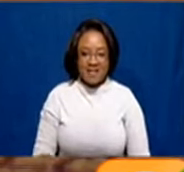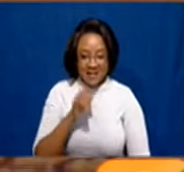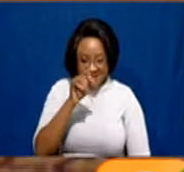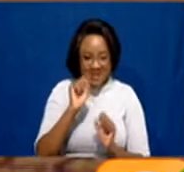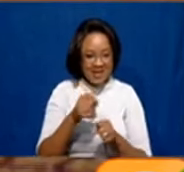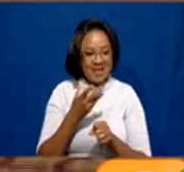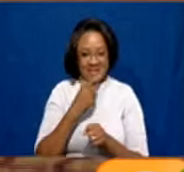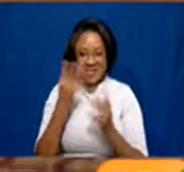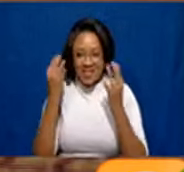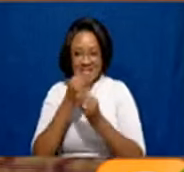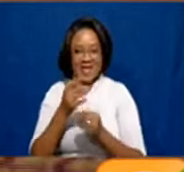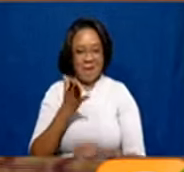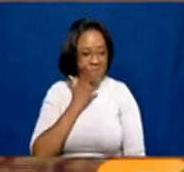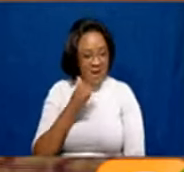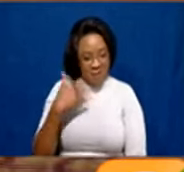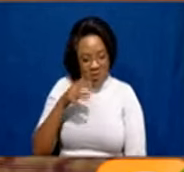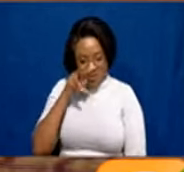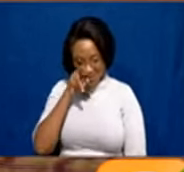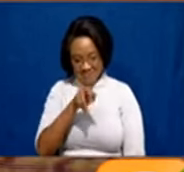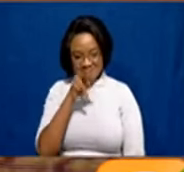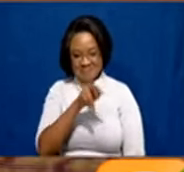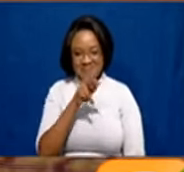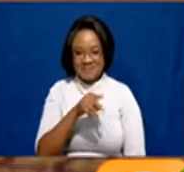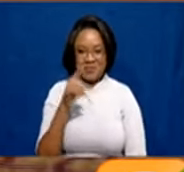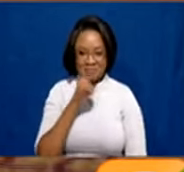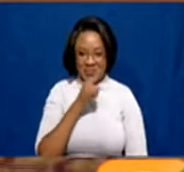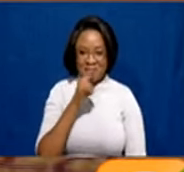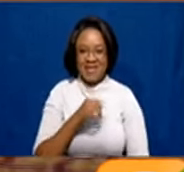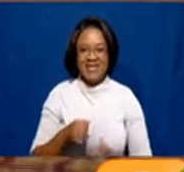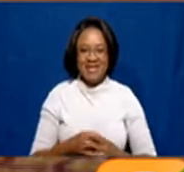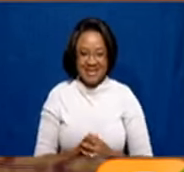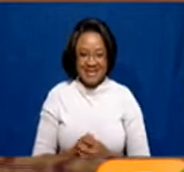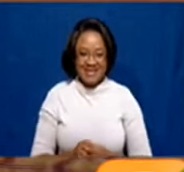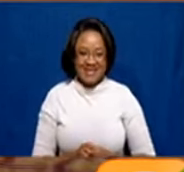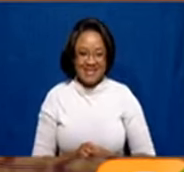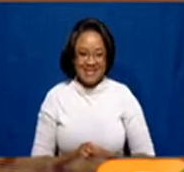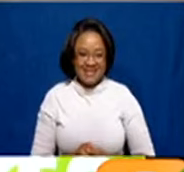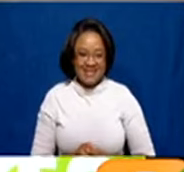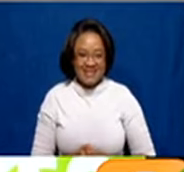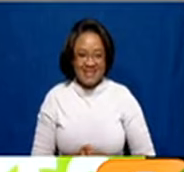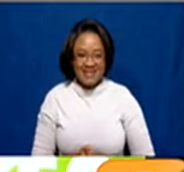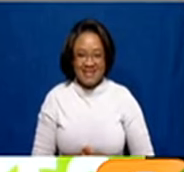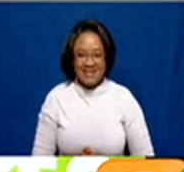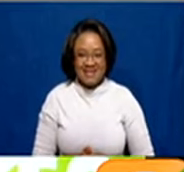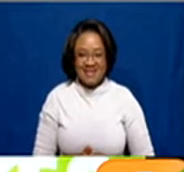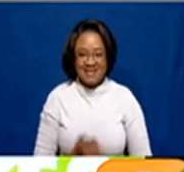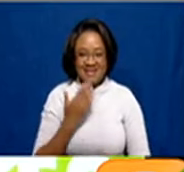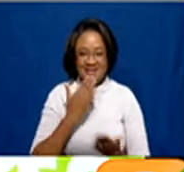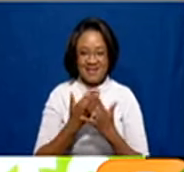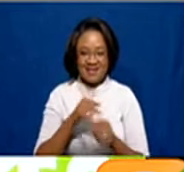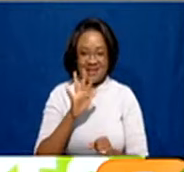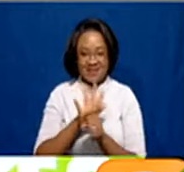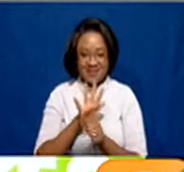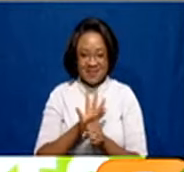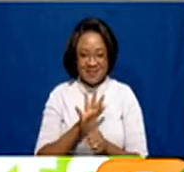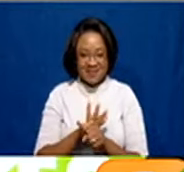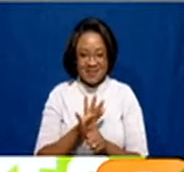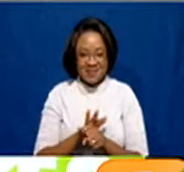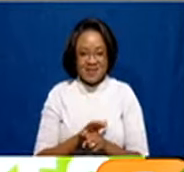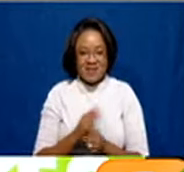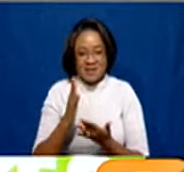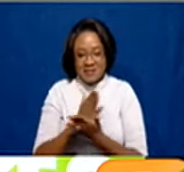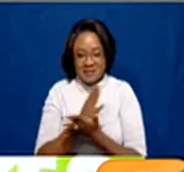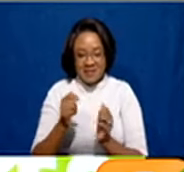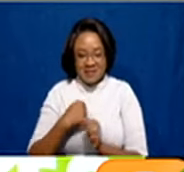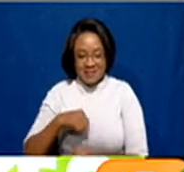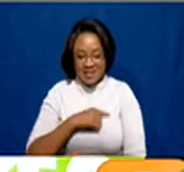but mom, she's always there. She knows you in and out. She runs a tight ship, I can imagine. Yes. Thank you so much, Charlene Ruto, speaking to us and sharing about